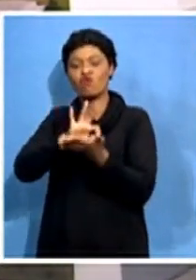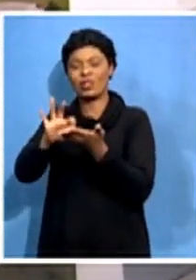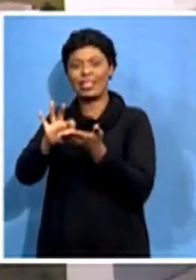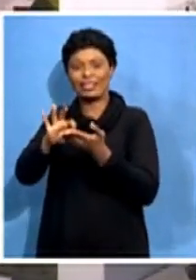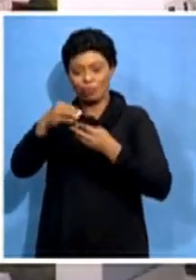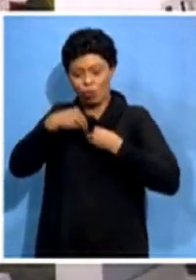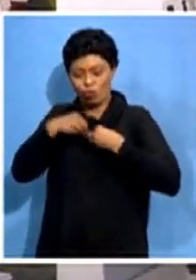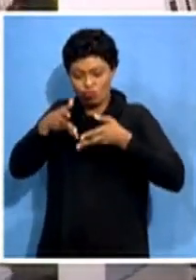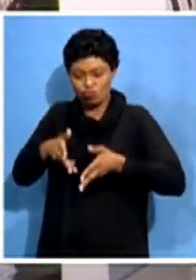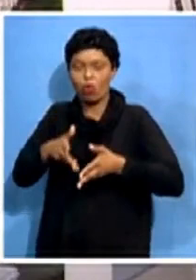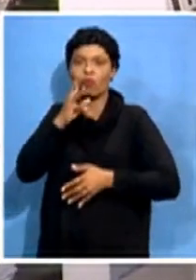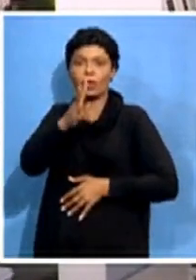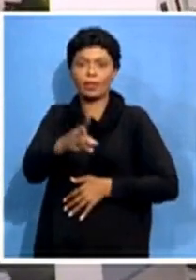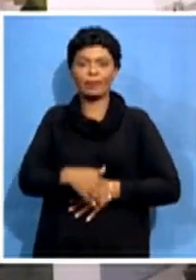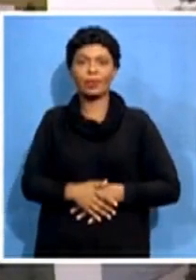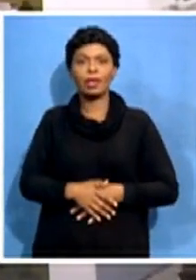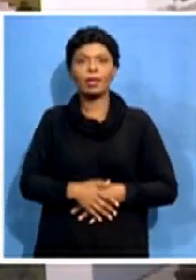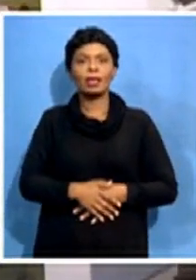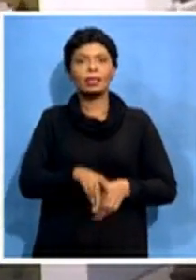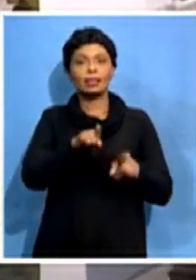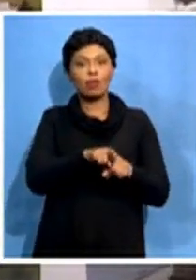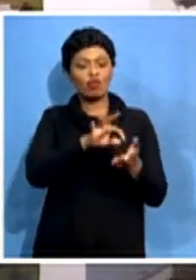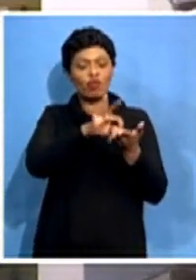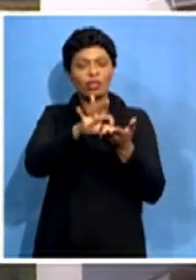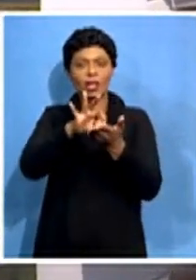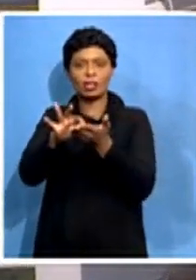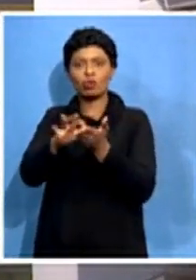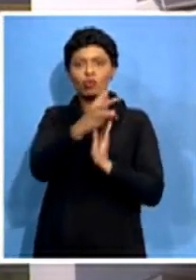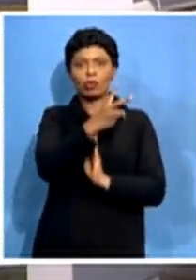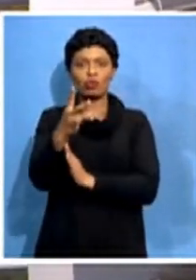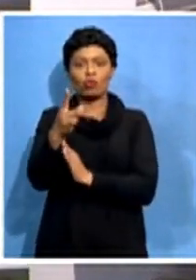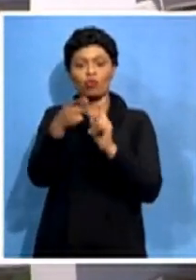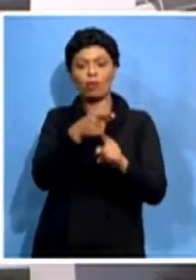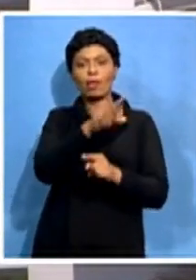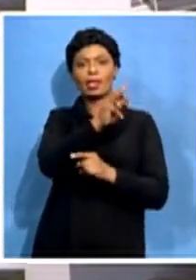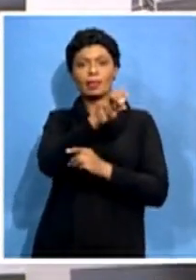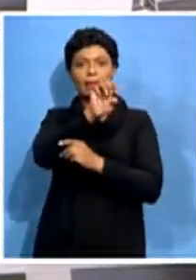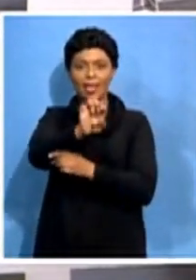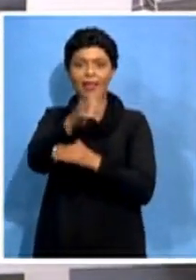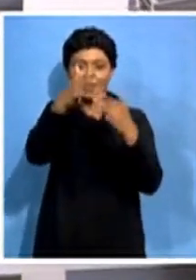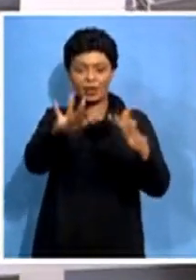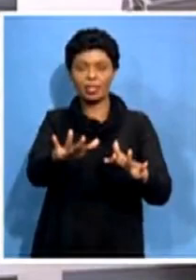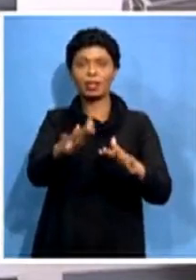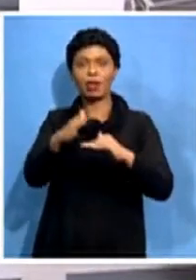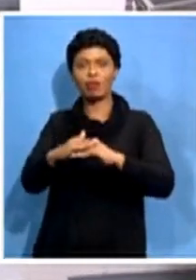contracted 22 of those SMMEs, and we'll be going up to 220 packages over the next couple of